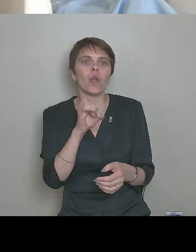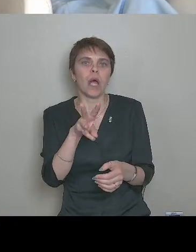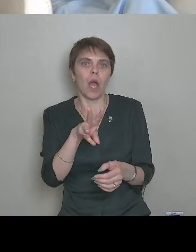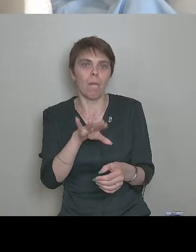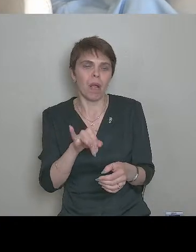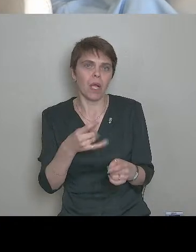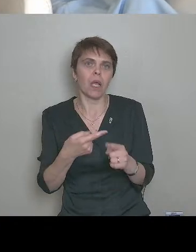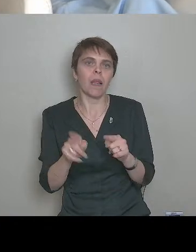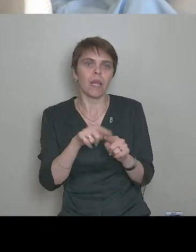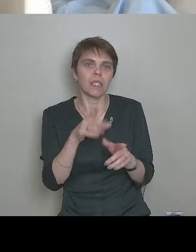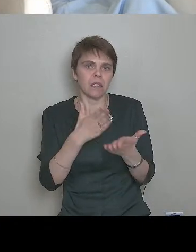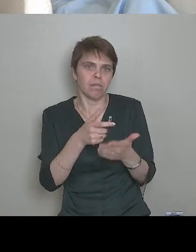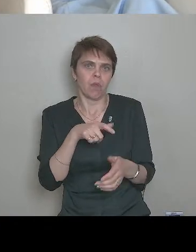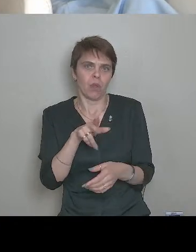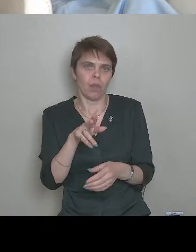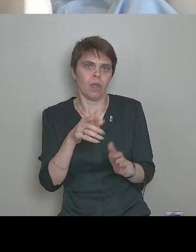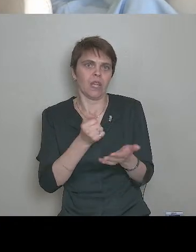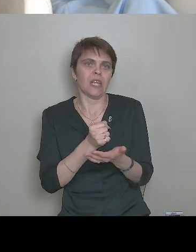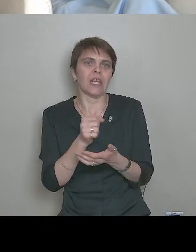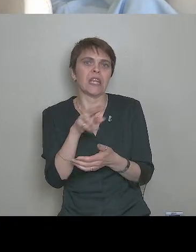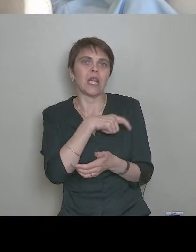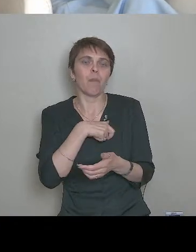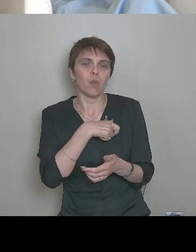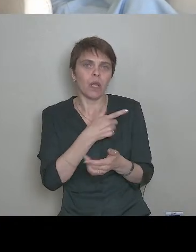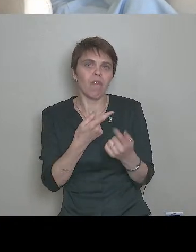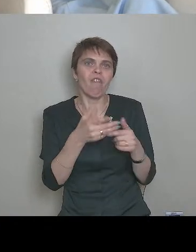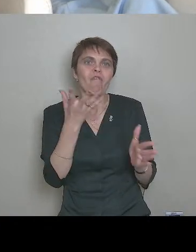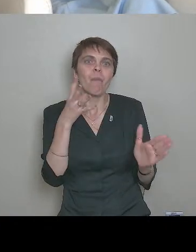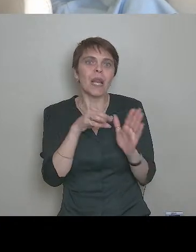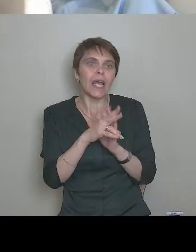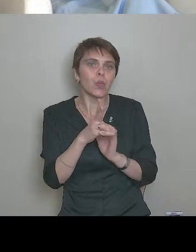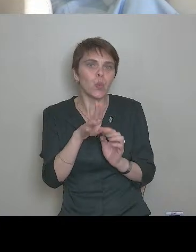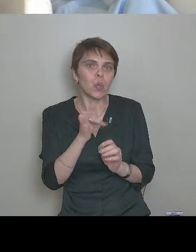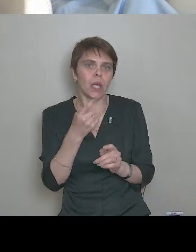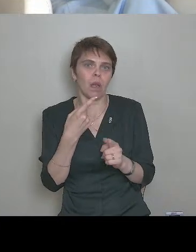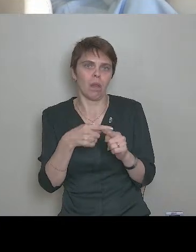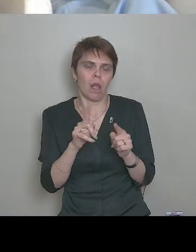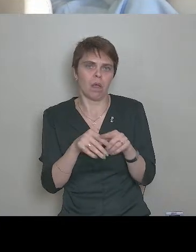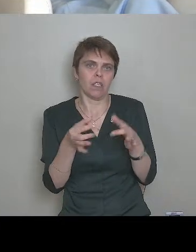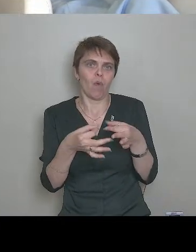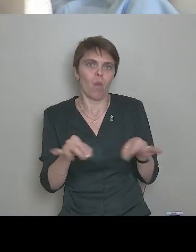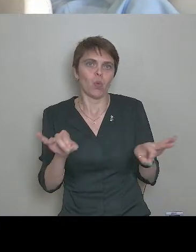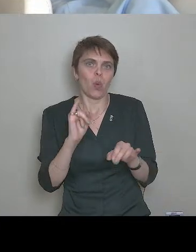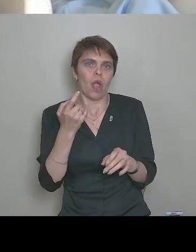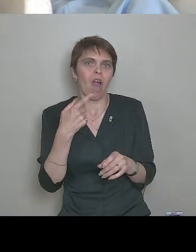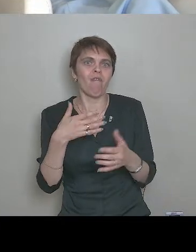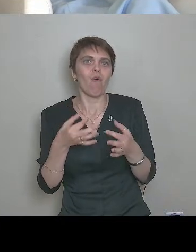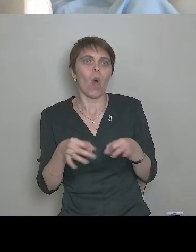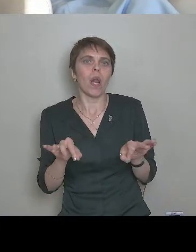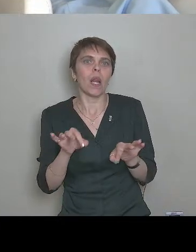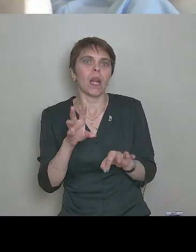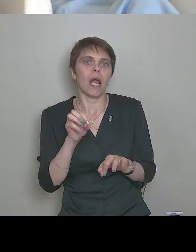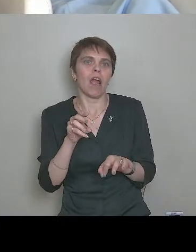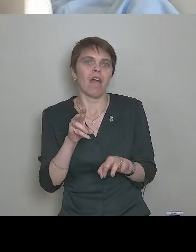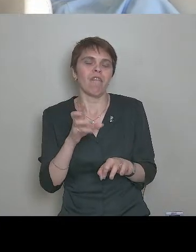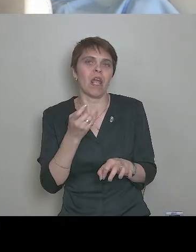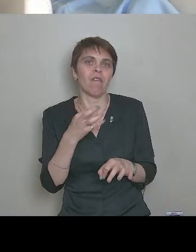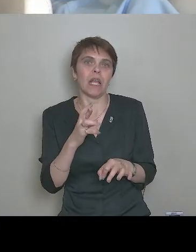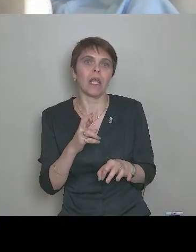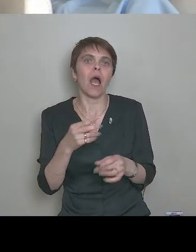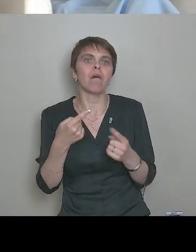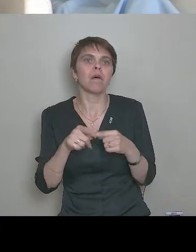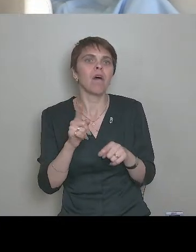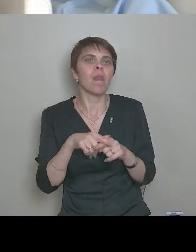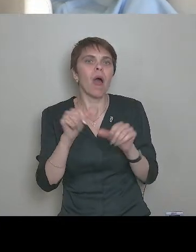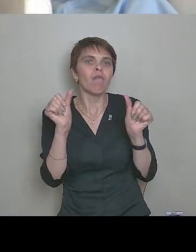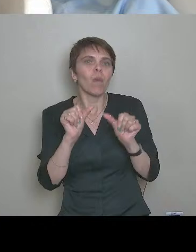know what are the revenues and assets of the candidate, and it might have an impact on the freedom of